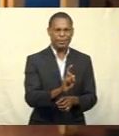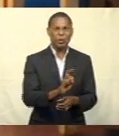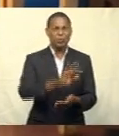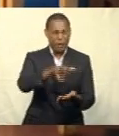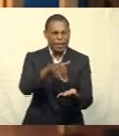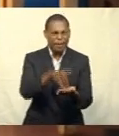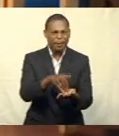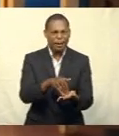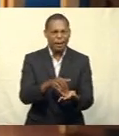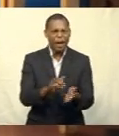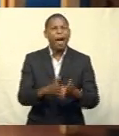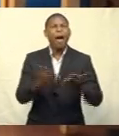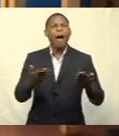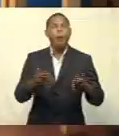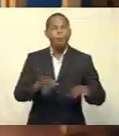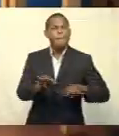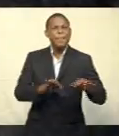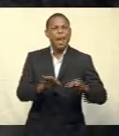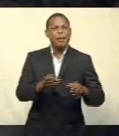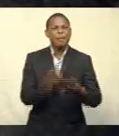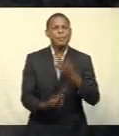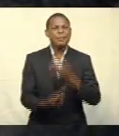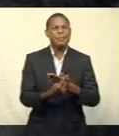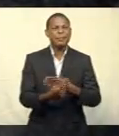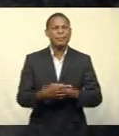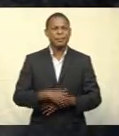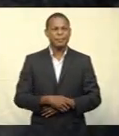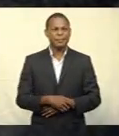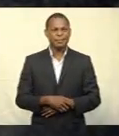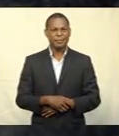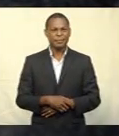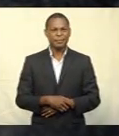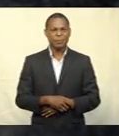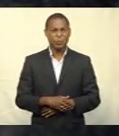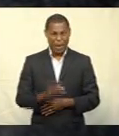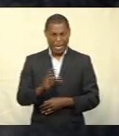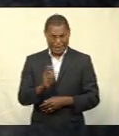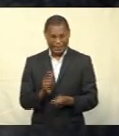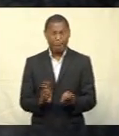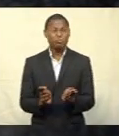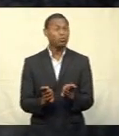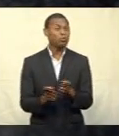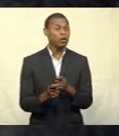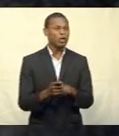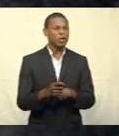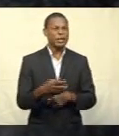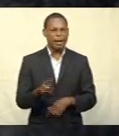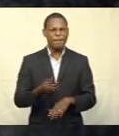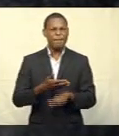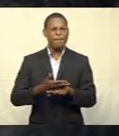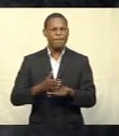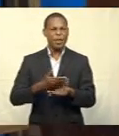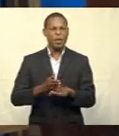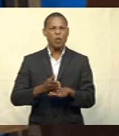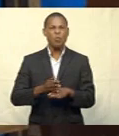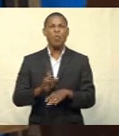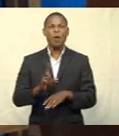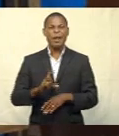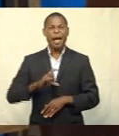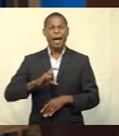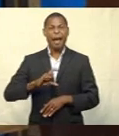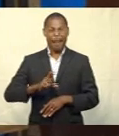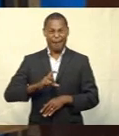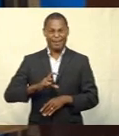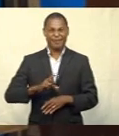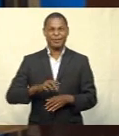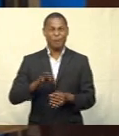arrangement for those disabilities? Some of the proposed changes include a new voter identification card, increased